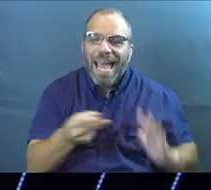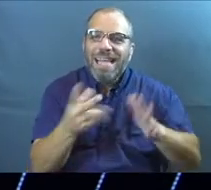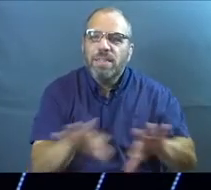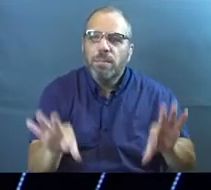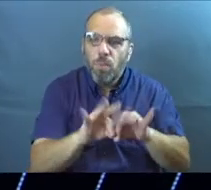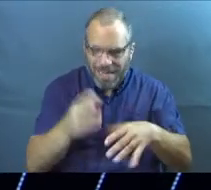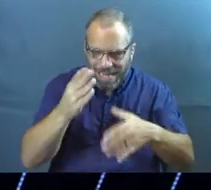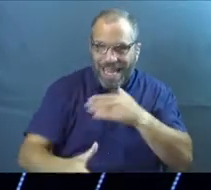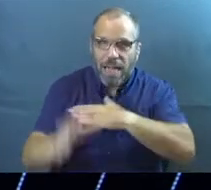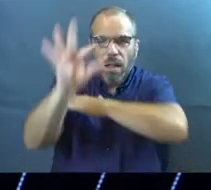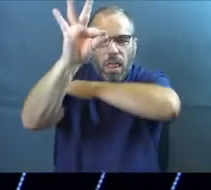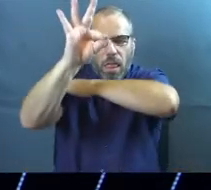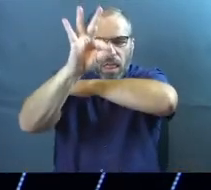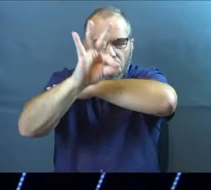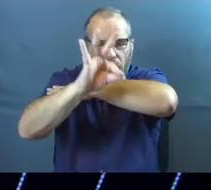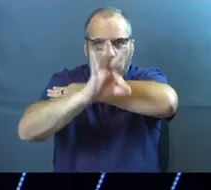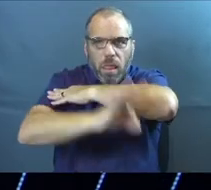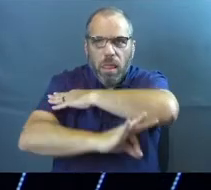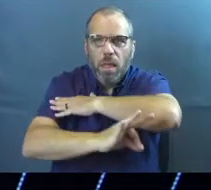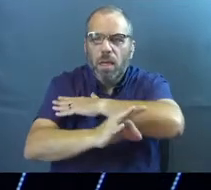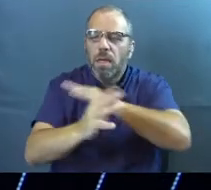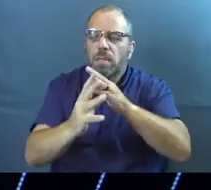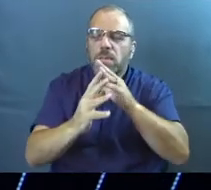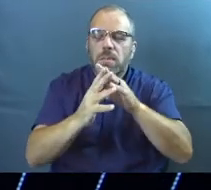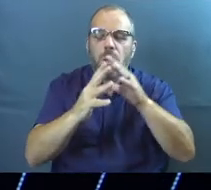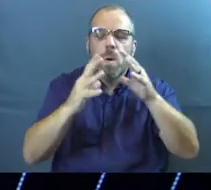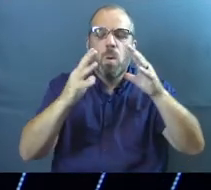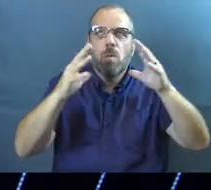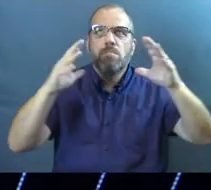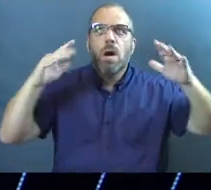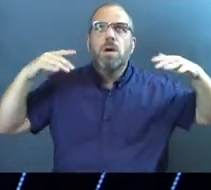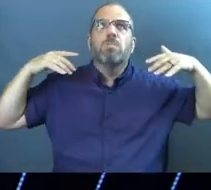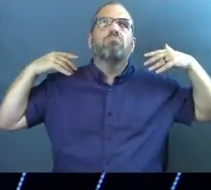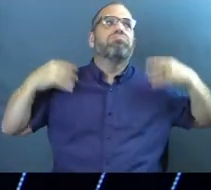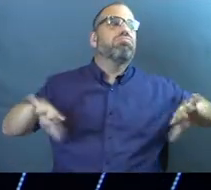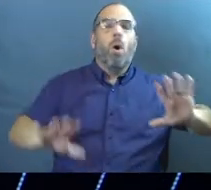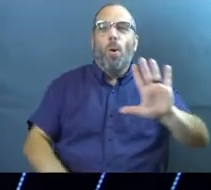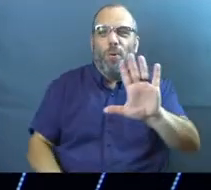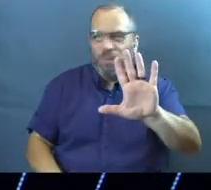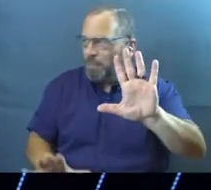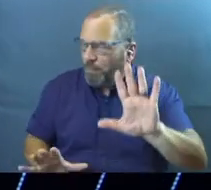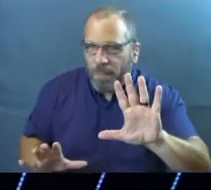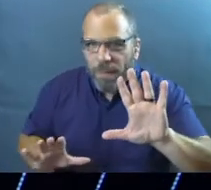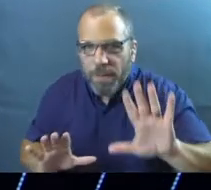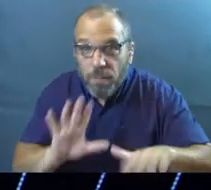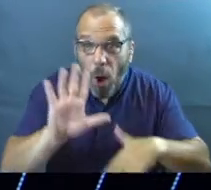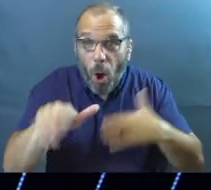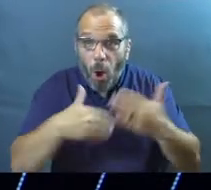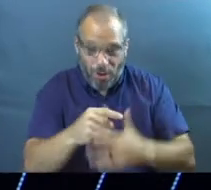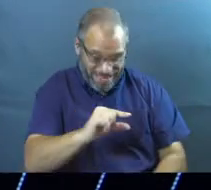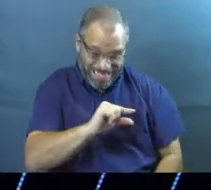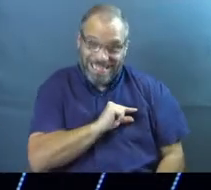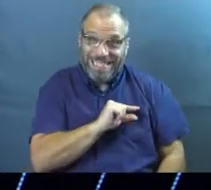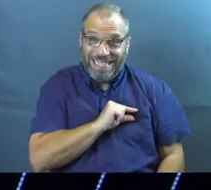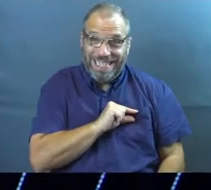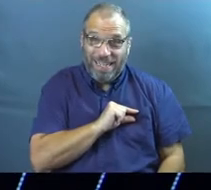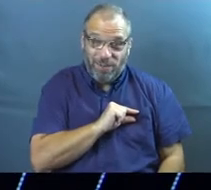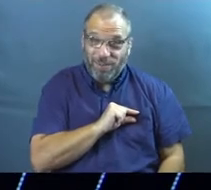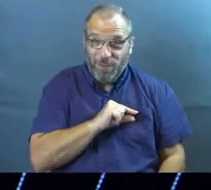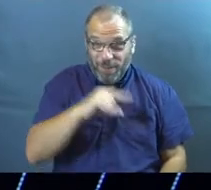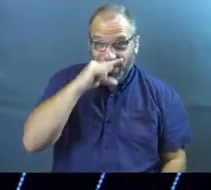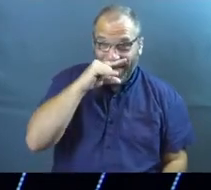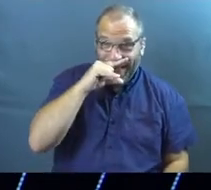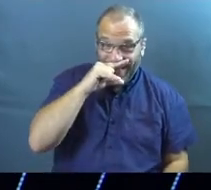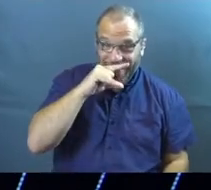end of the day. It's so massive. I would even say this. All this guilting that we learned to do when we